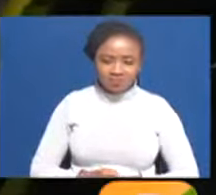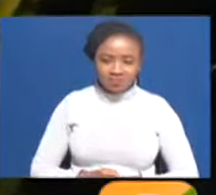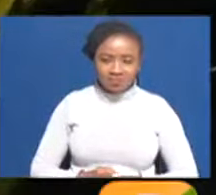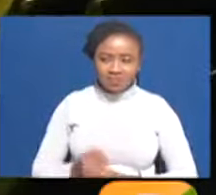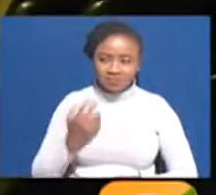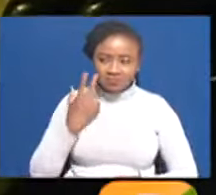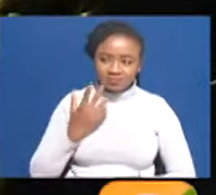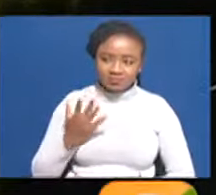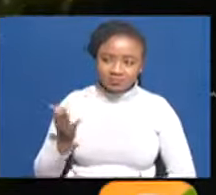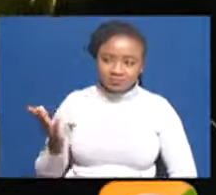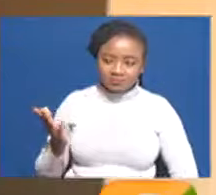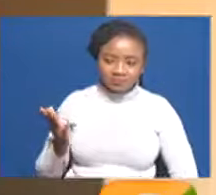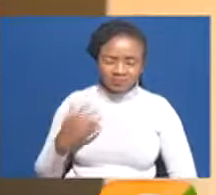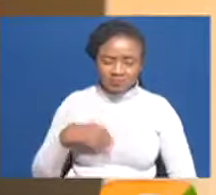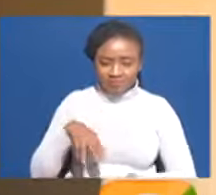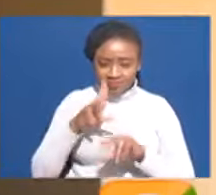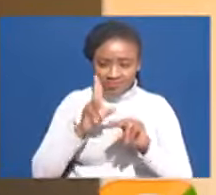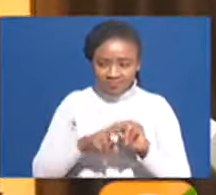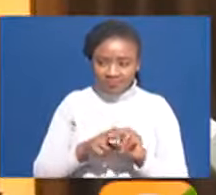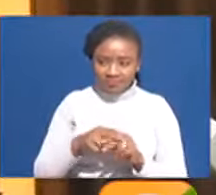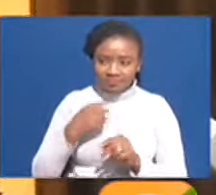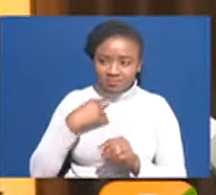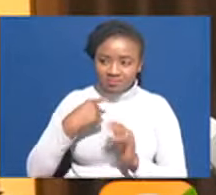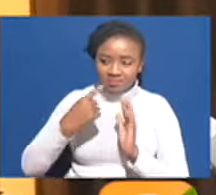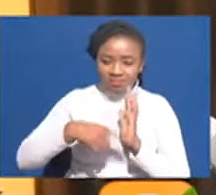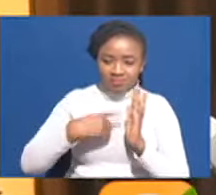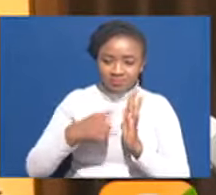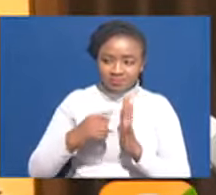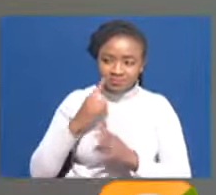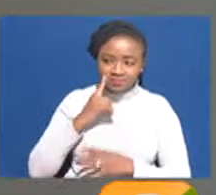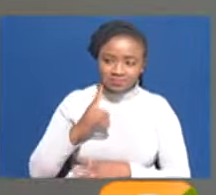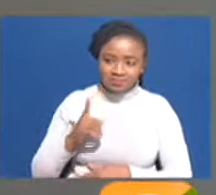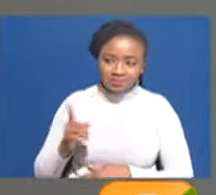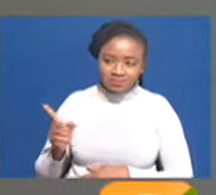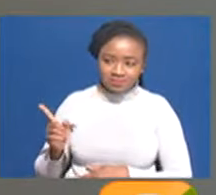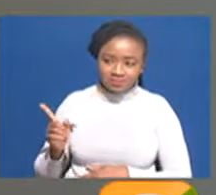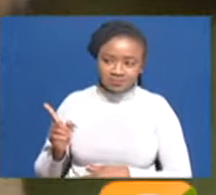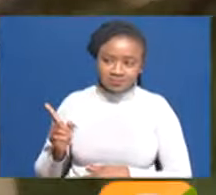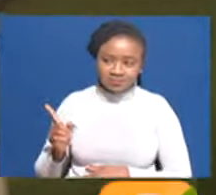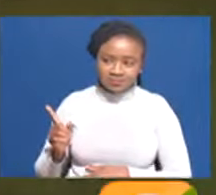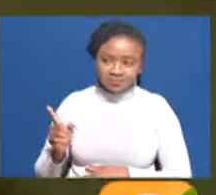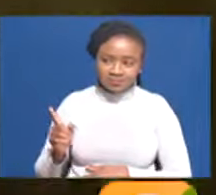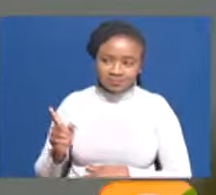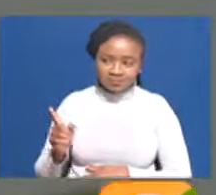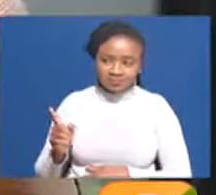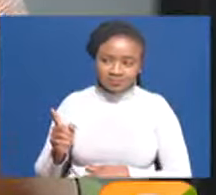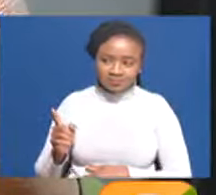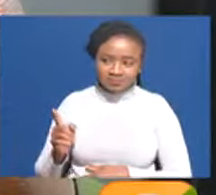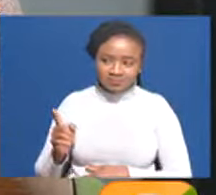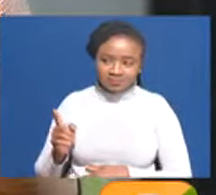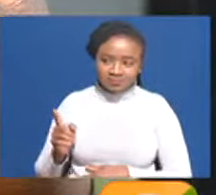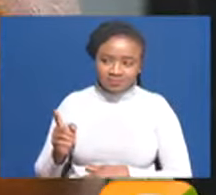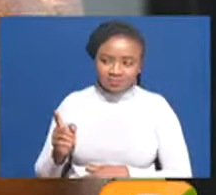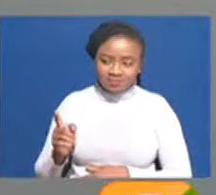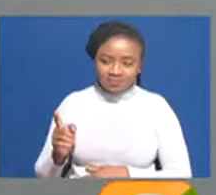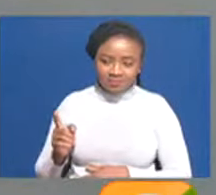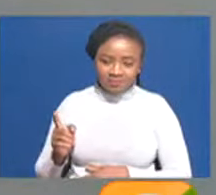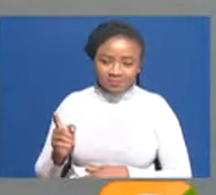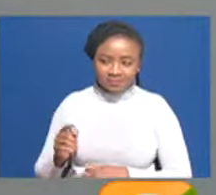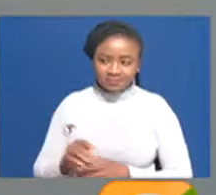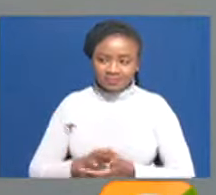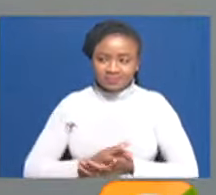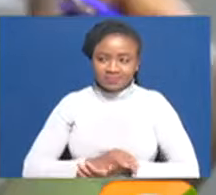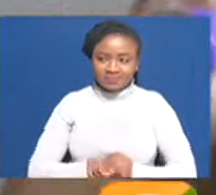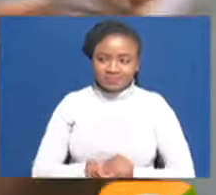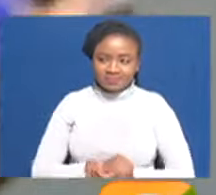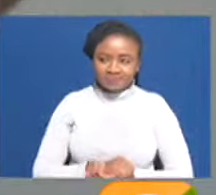work begins. This machine is used to position your head. Then Mwaura uses a chalk to mark